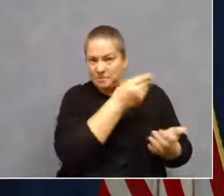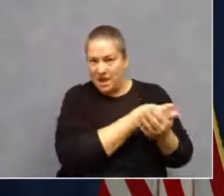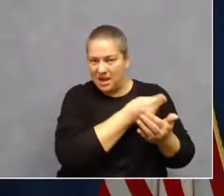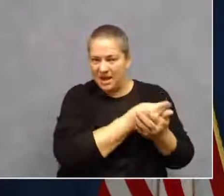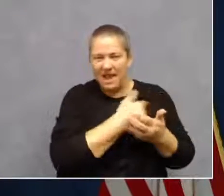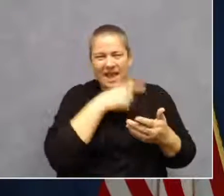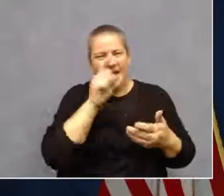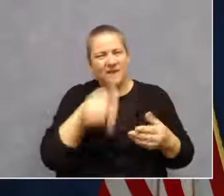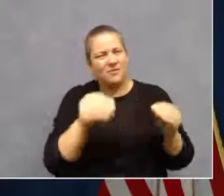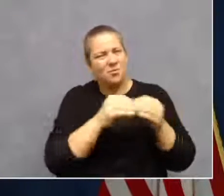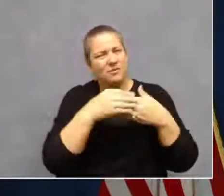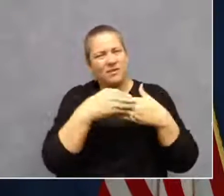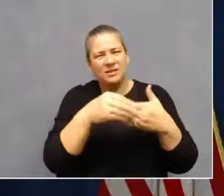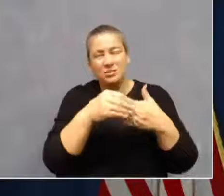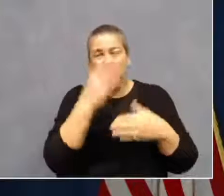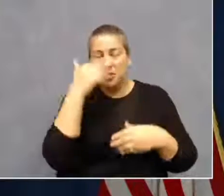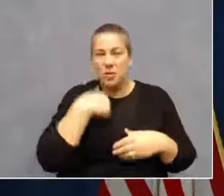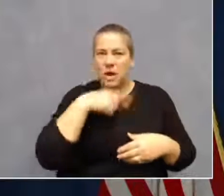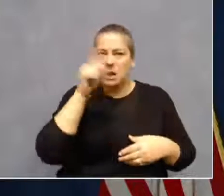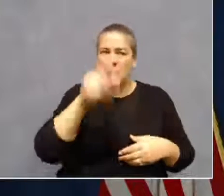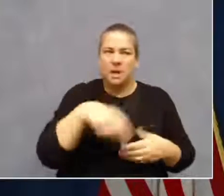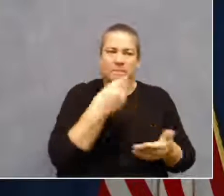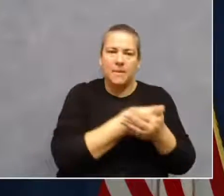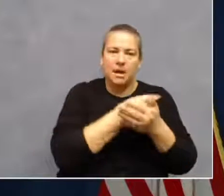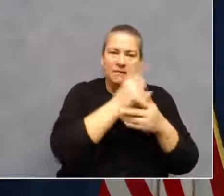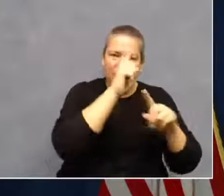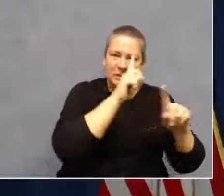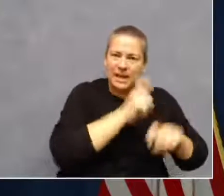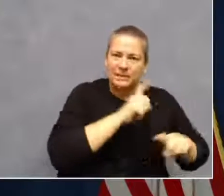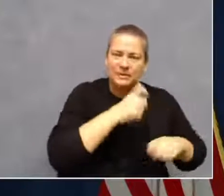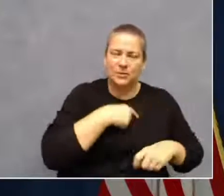testing dollars here or a few there. Catherine?